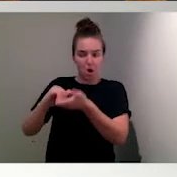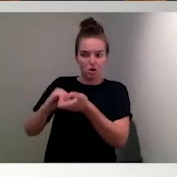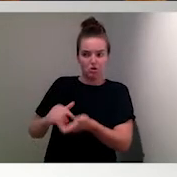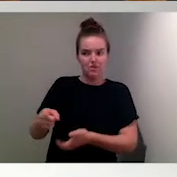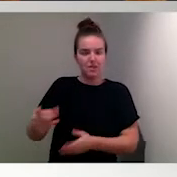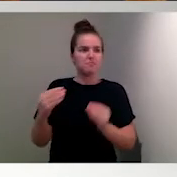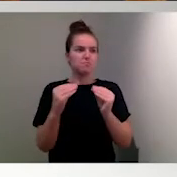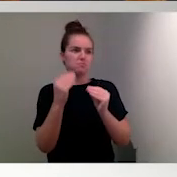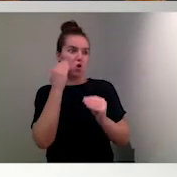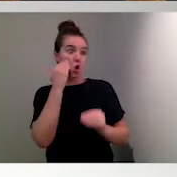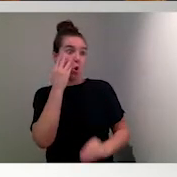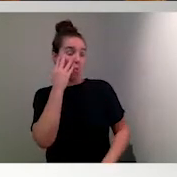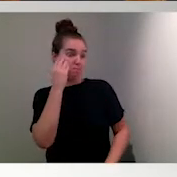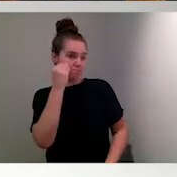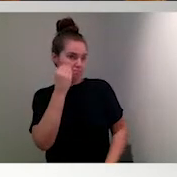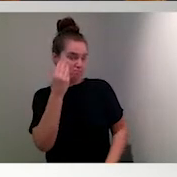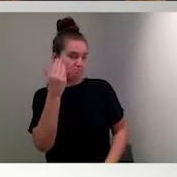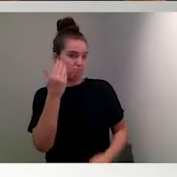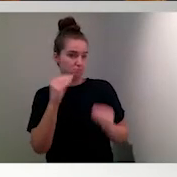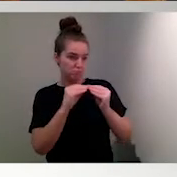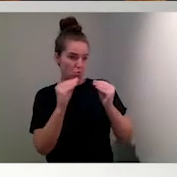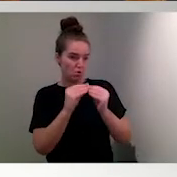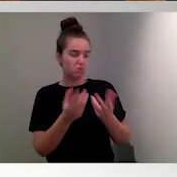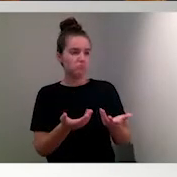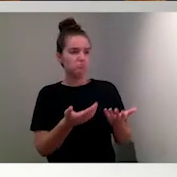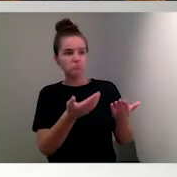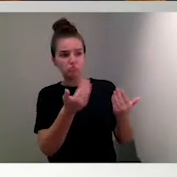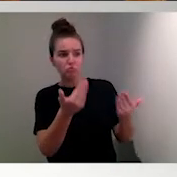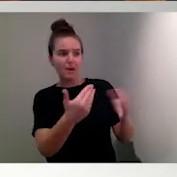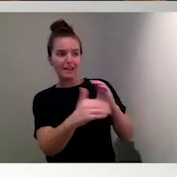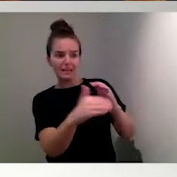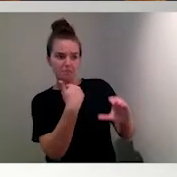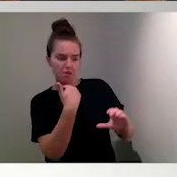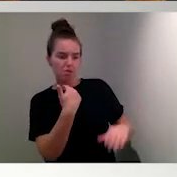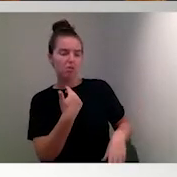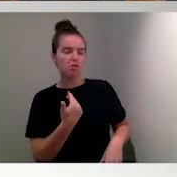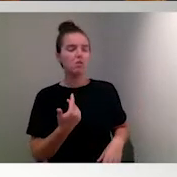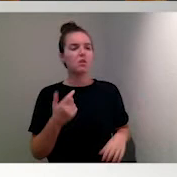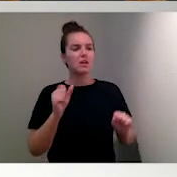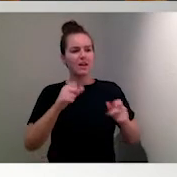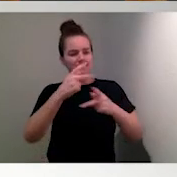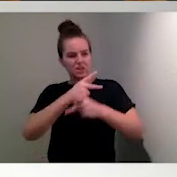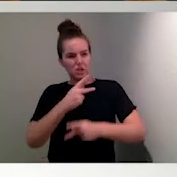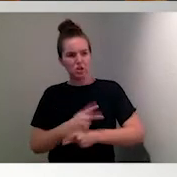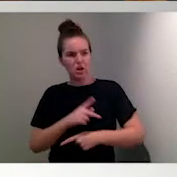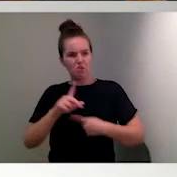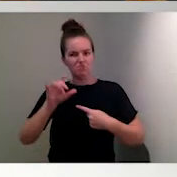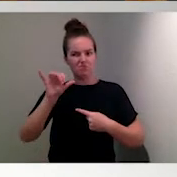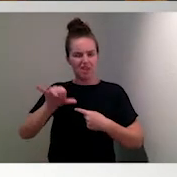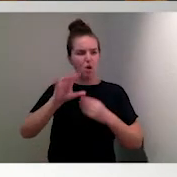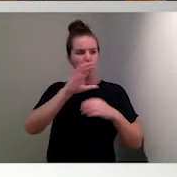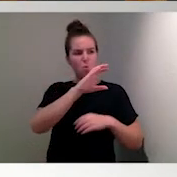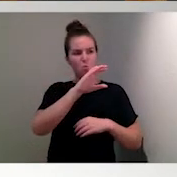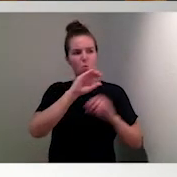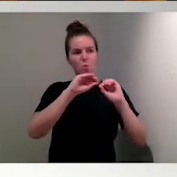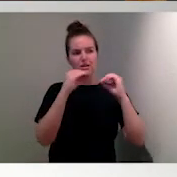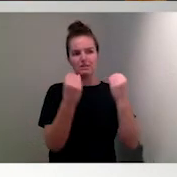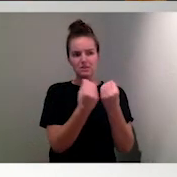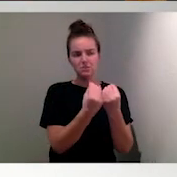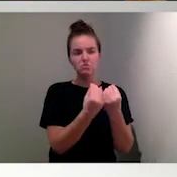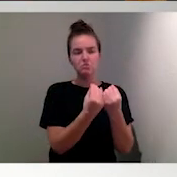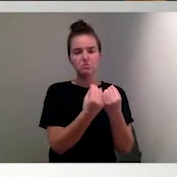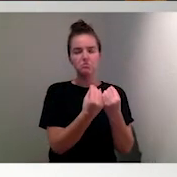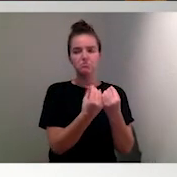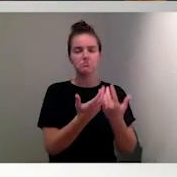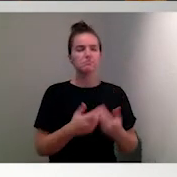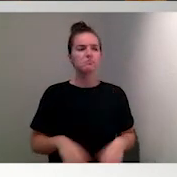you want to shoot me an email. We can find out about that organization and any other organizations that might be able to assist with